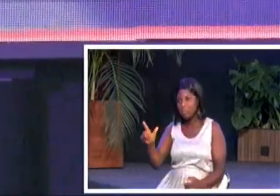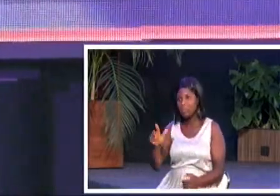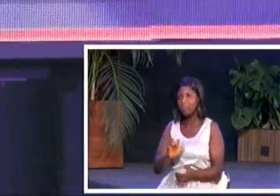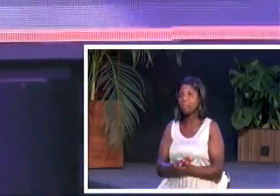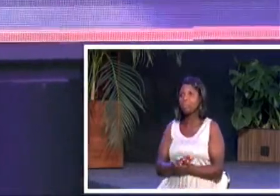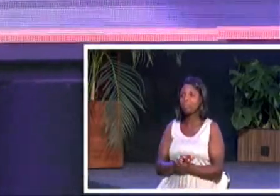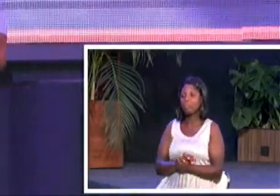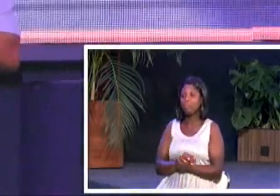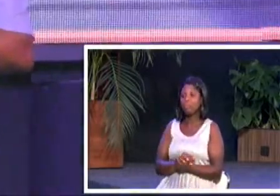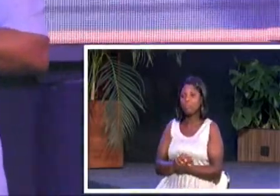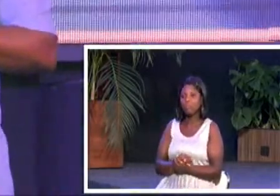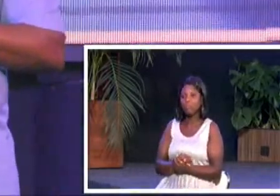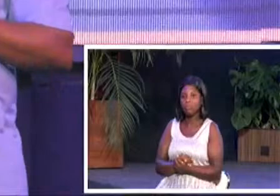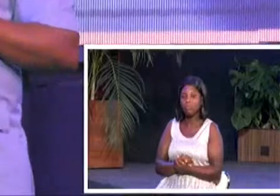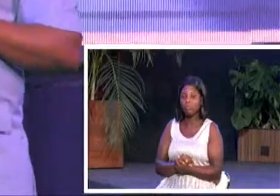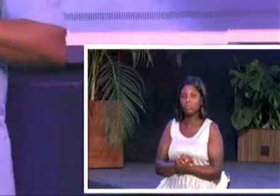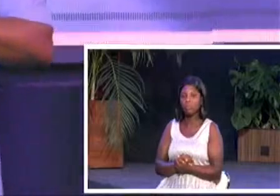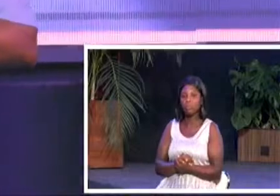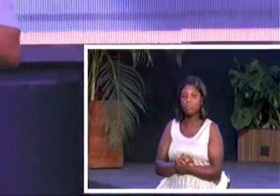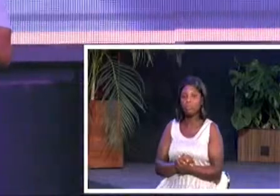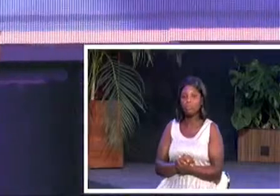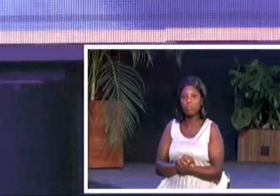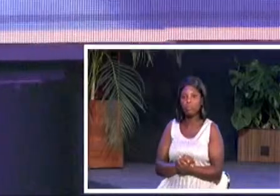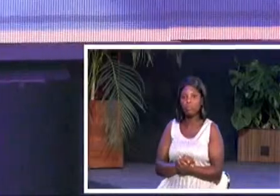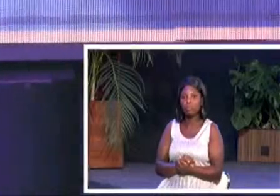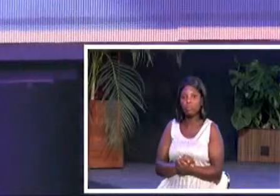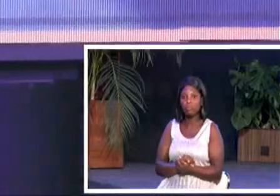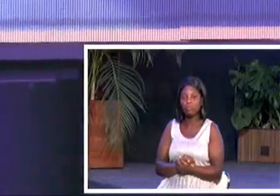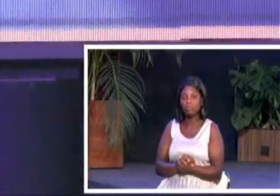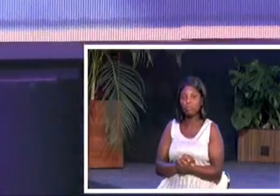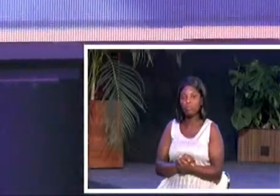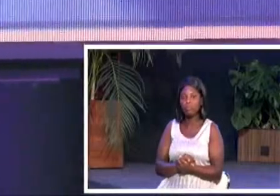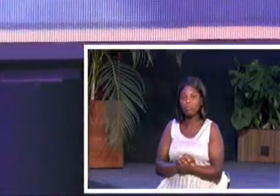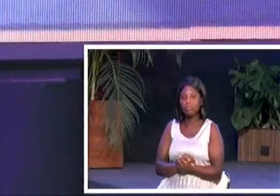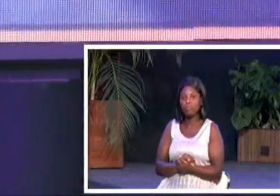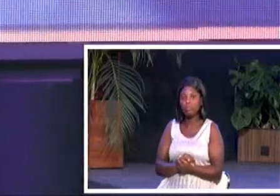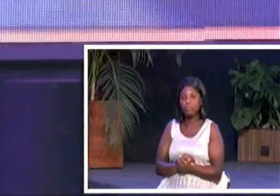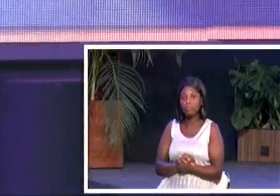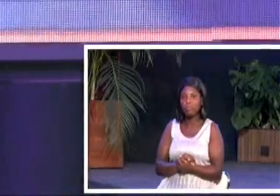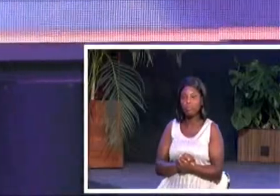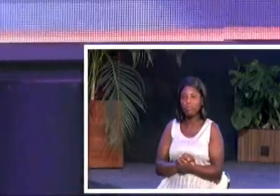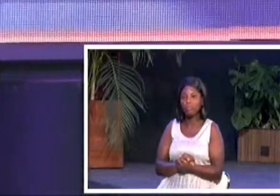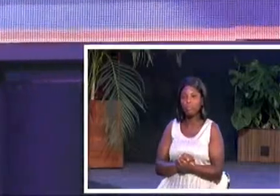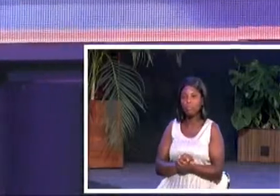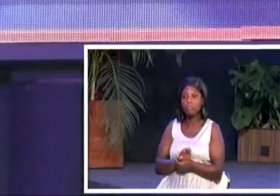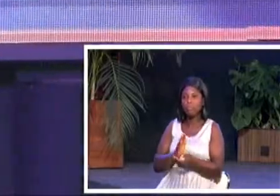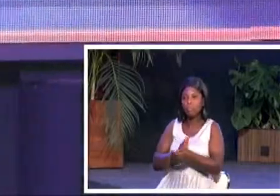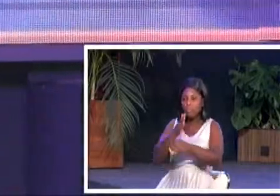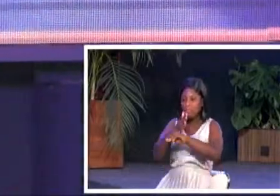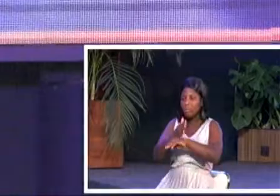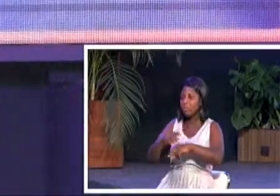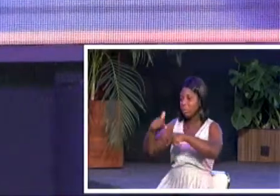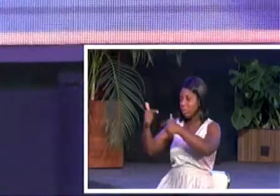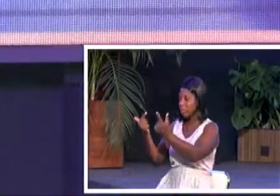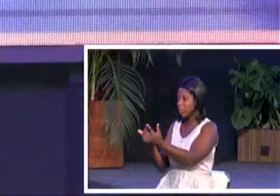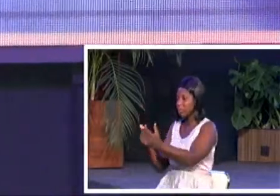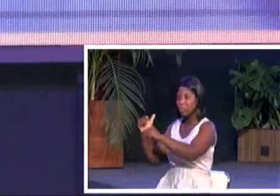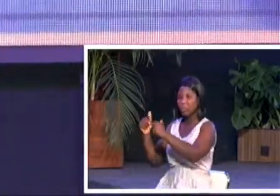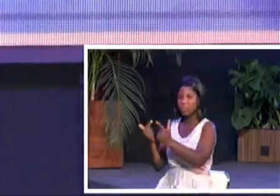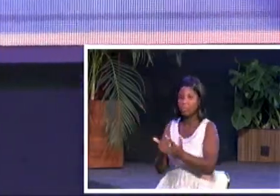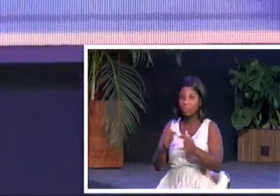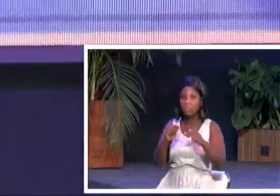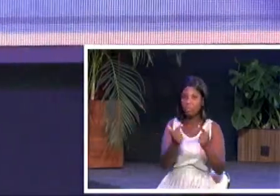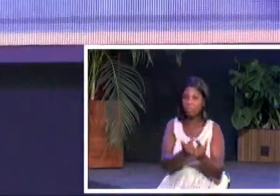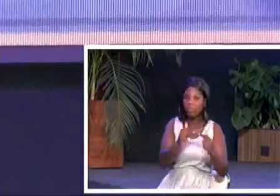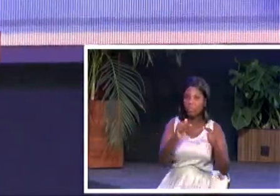this presentation. So I'm going to give you that, and I've categorized them into various what I call